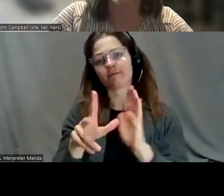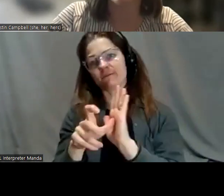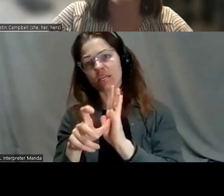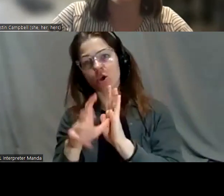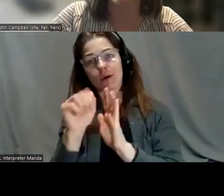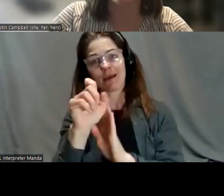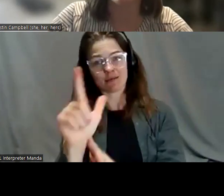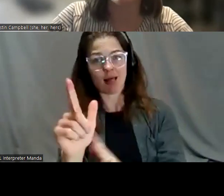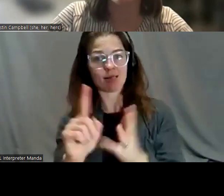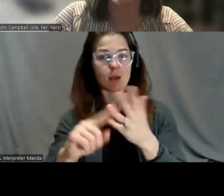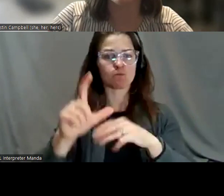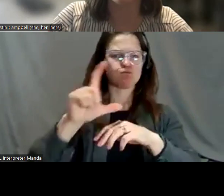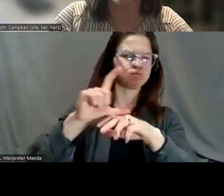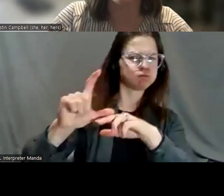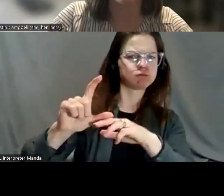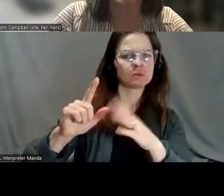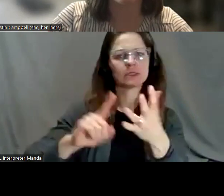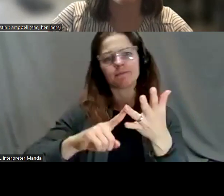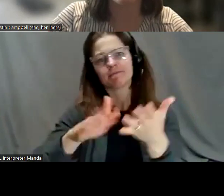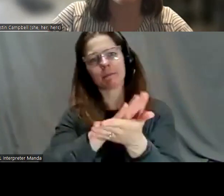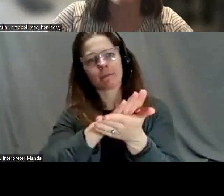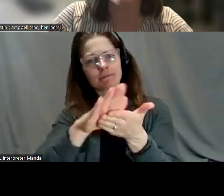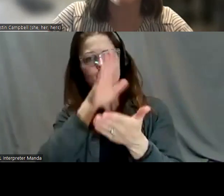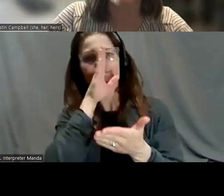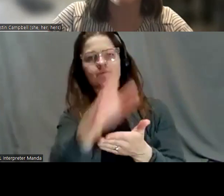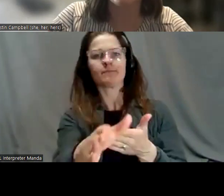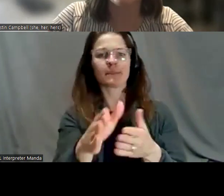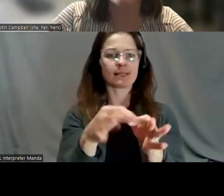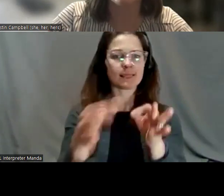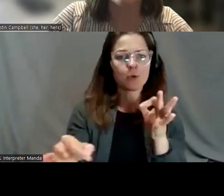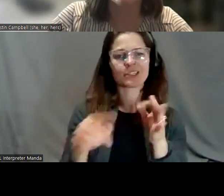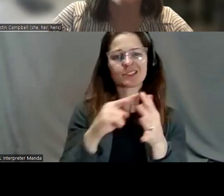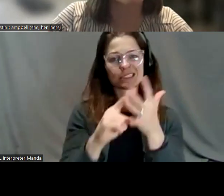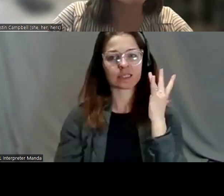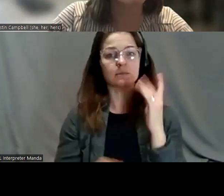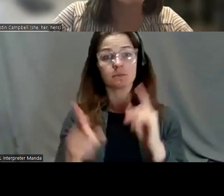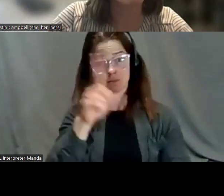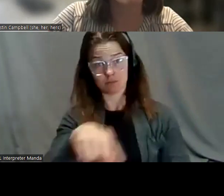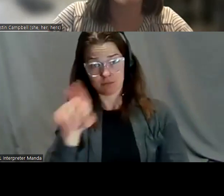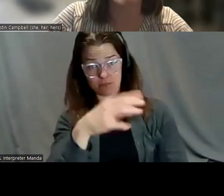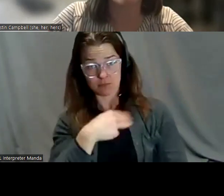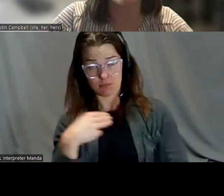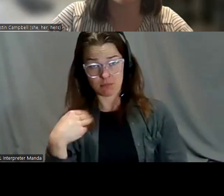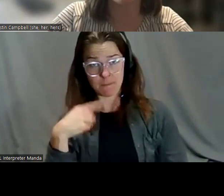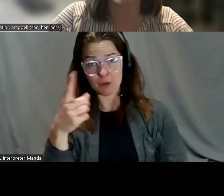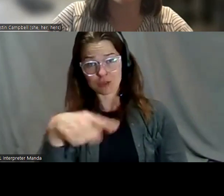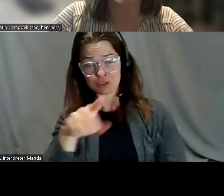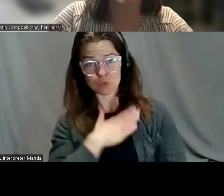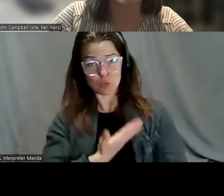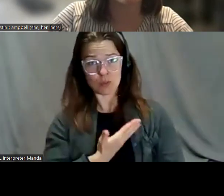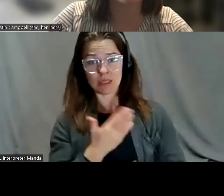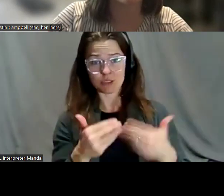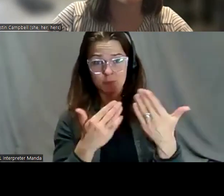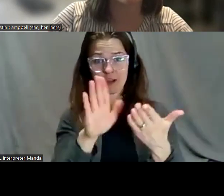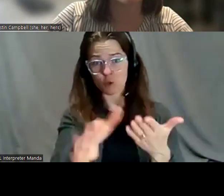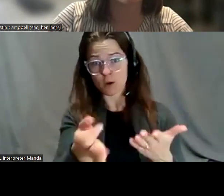ASL, large print, plain language, etc. Would members of this webinar be willing to provide their expertise so